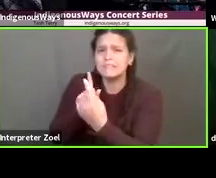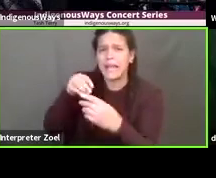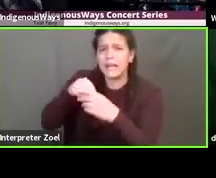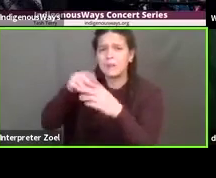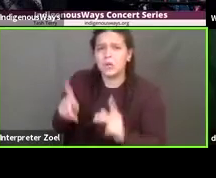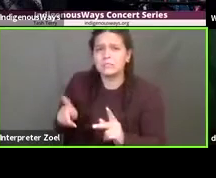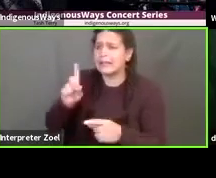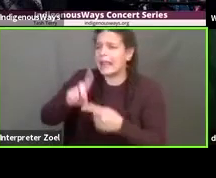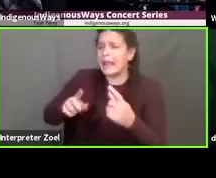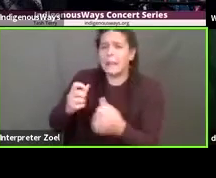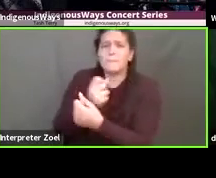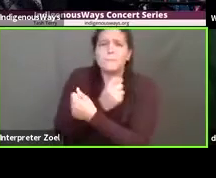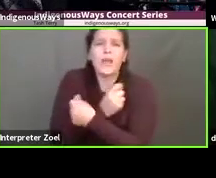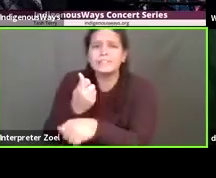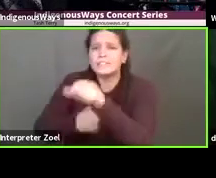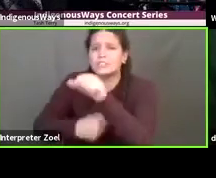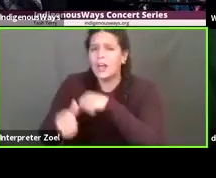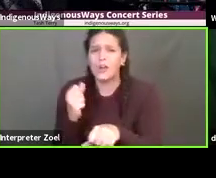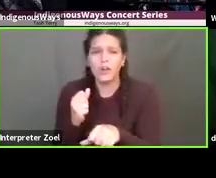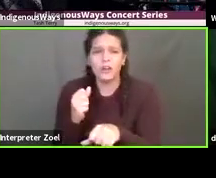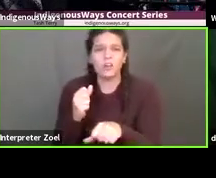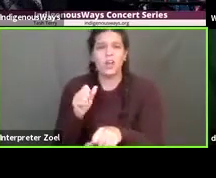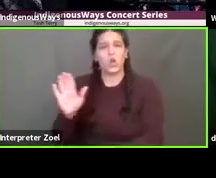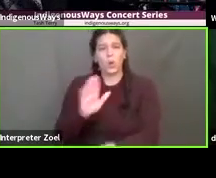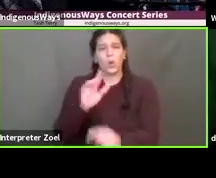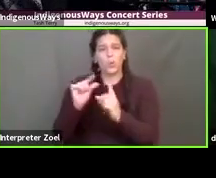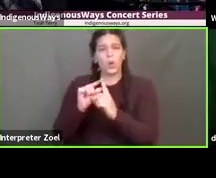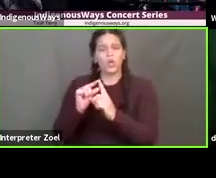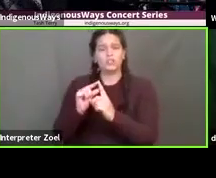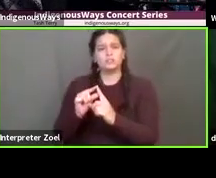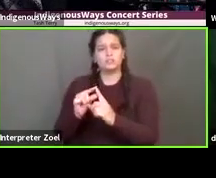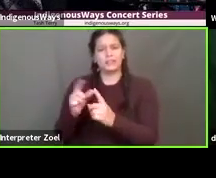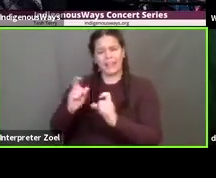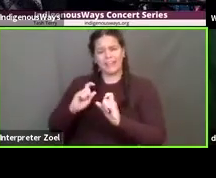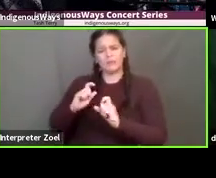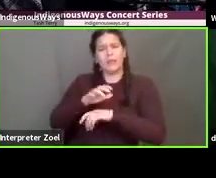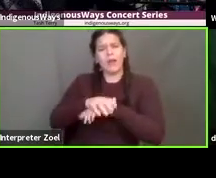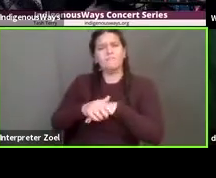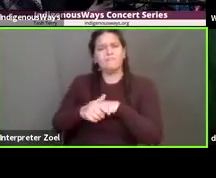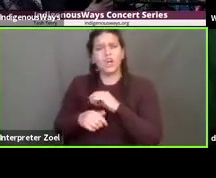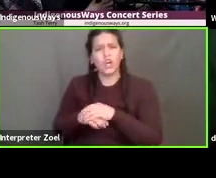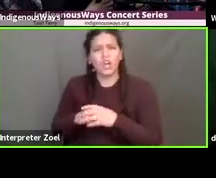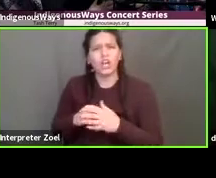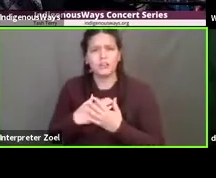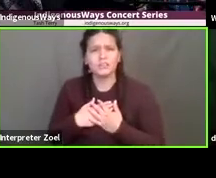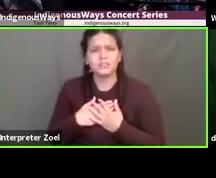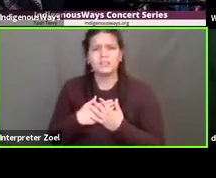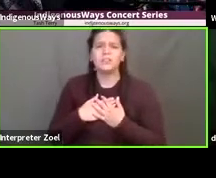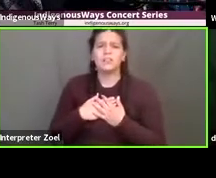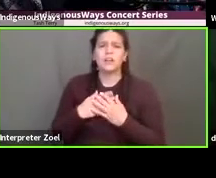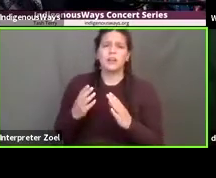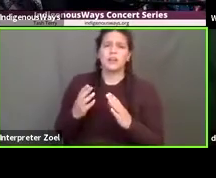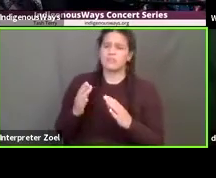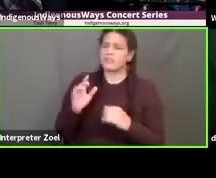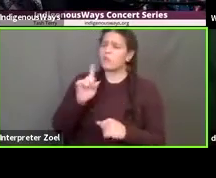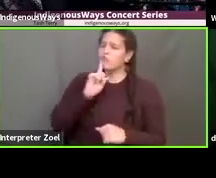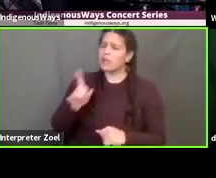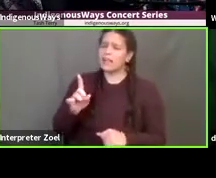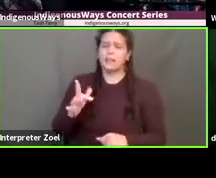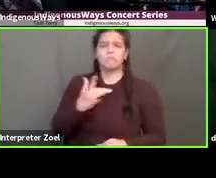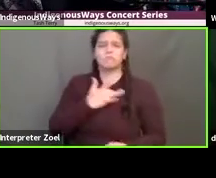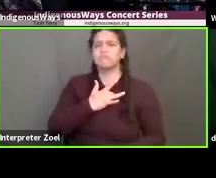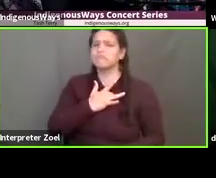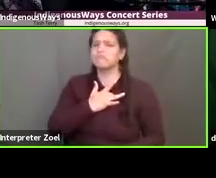your words were very comforting to me, and thank you, you know, for that. It really touched my heart and my spirit. Thank